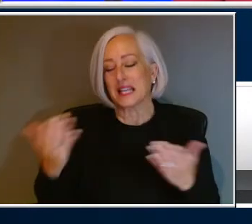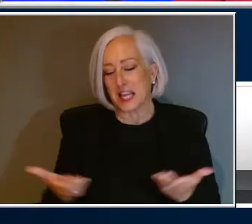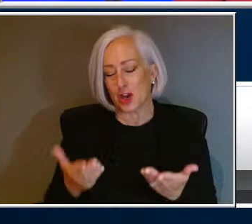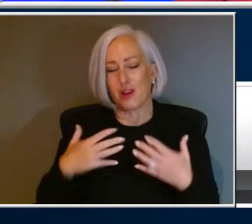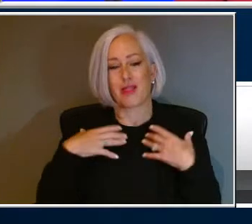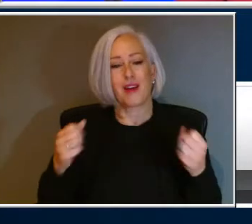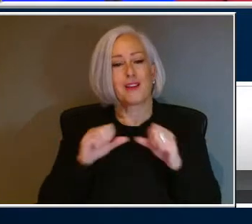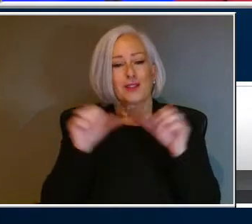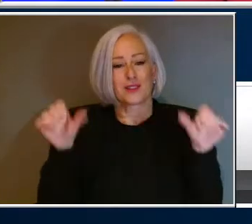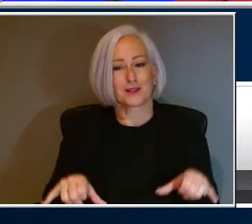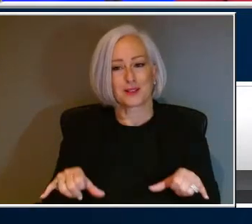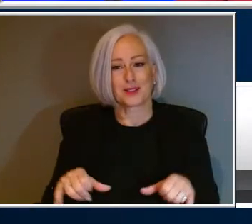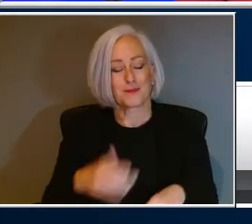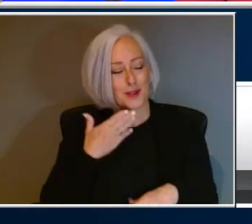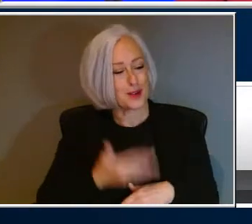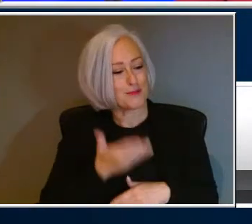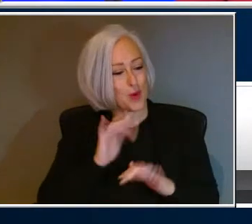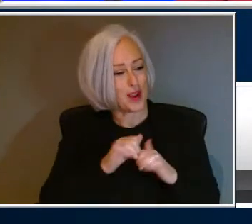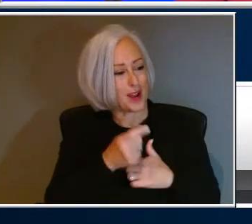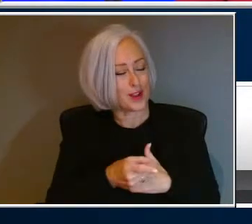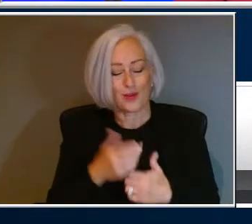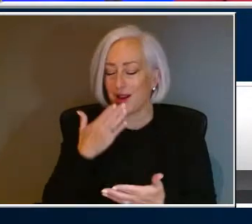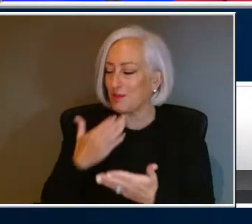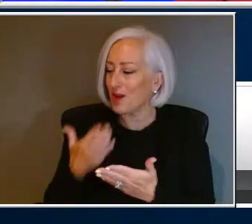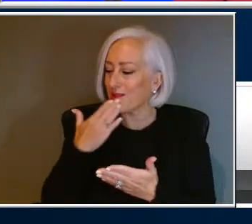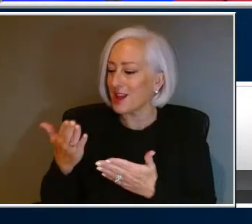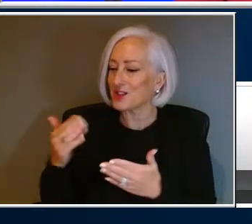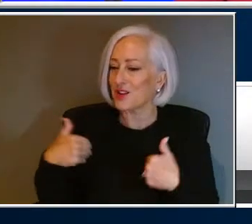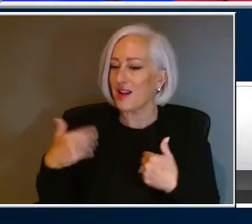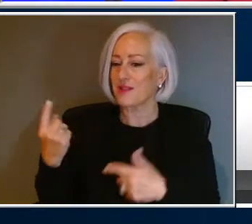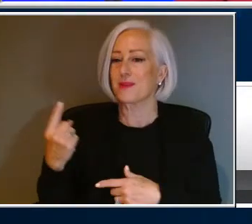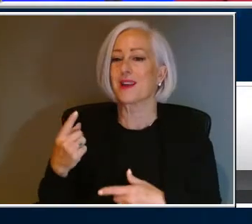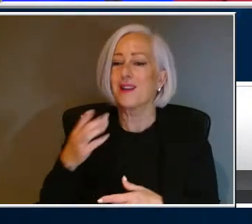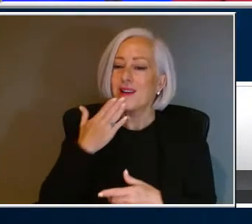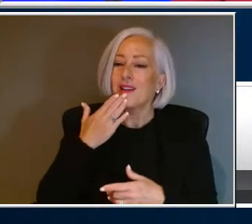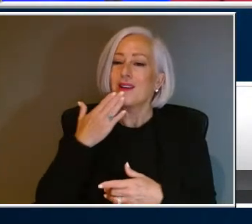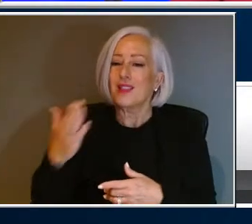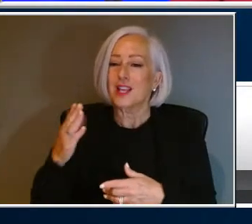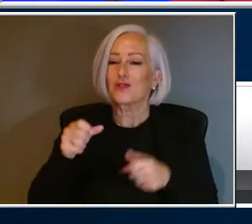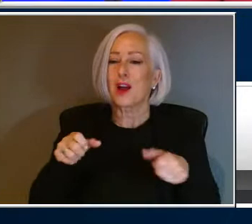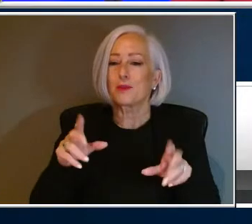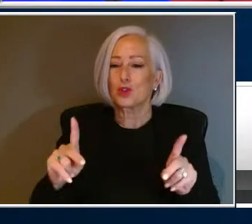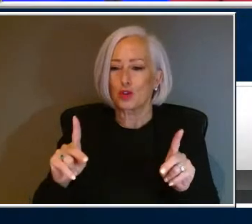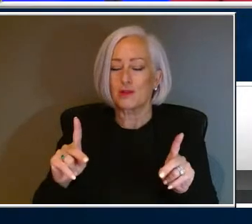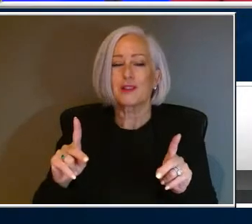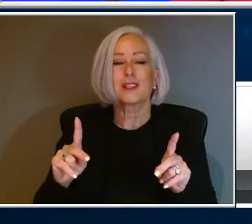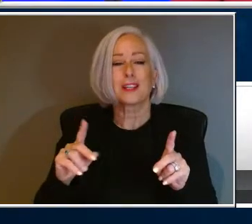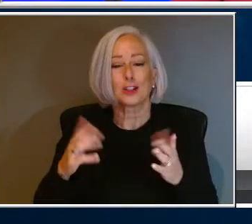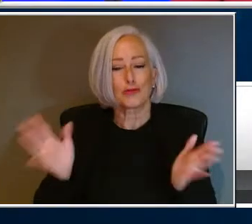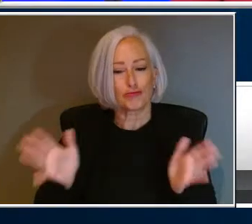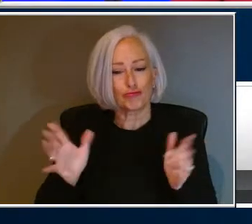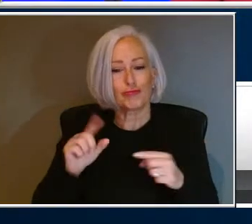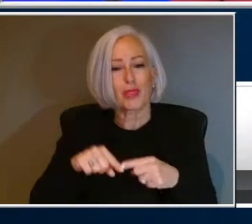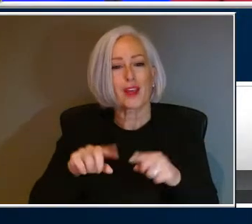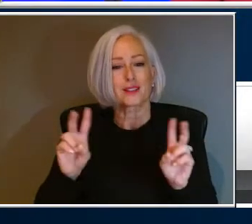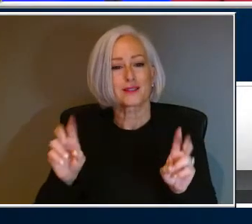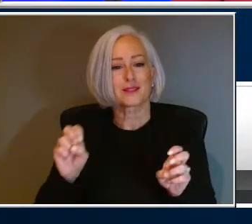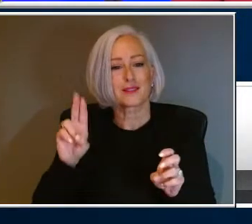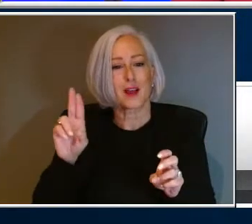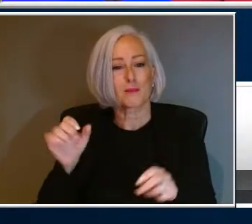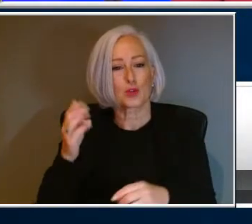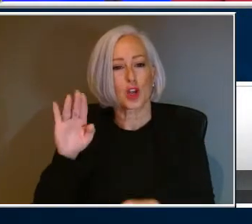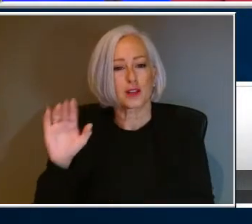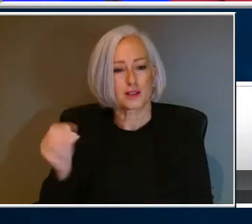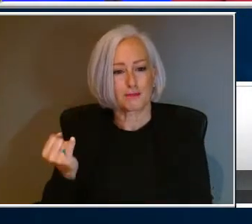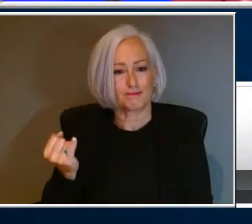well. Thank you very much for having me this morning. Yes. I appreciate the opportunity to highlight this important subject. Well, and I'm glad you're here because I think I've